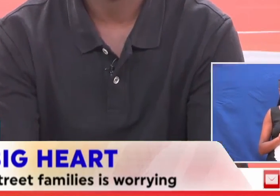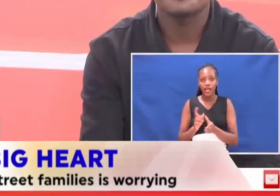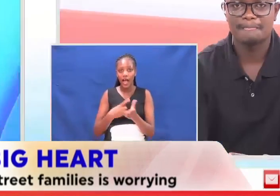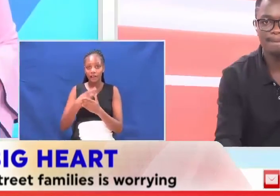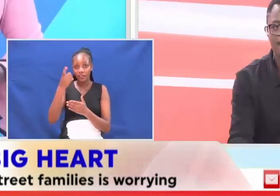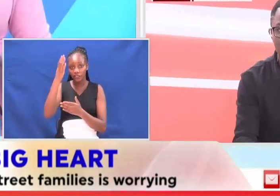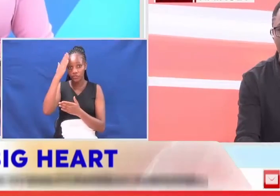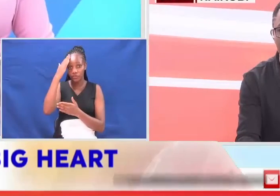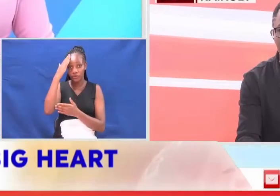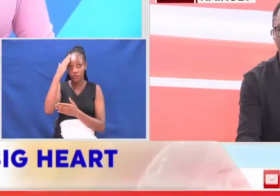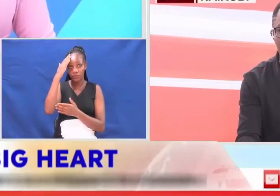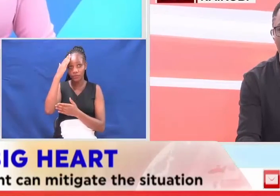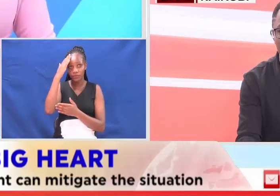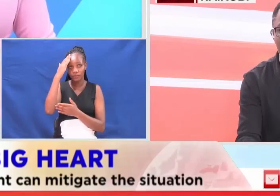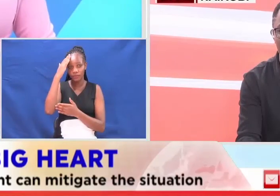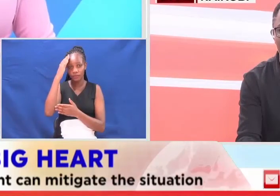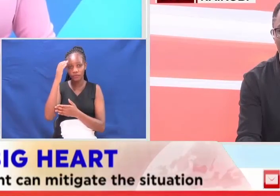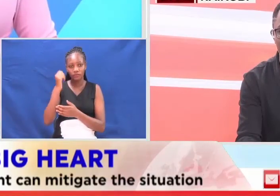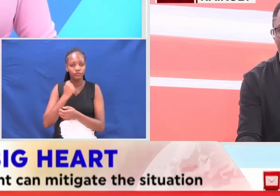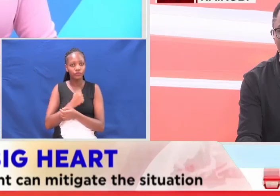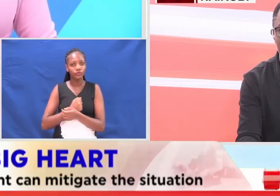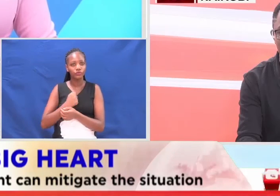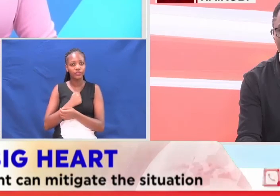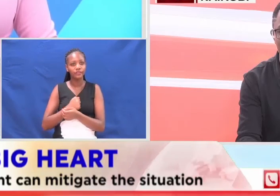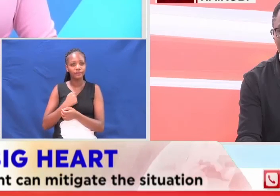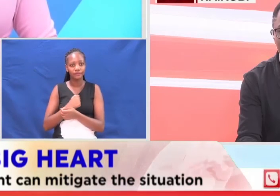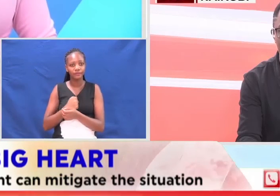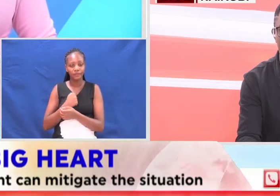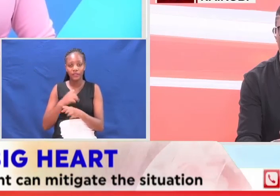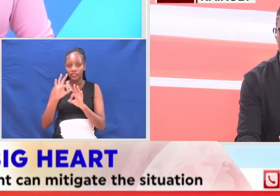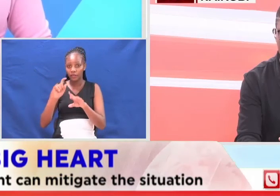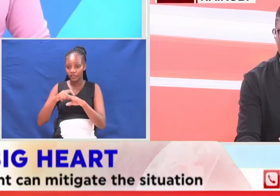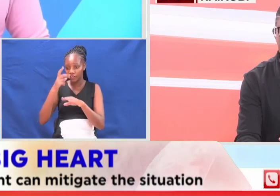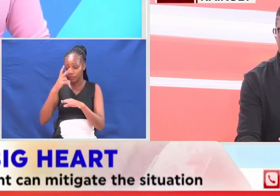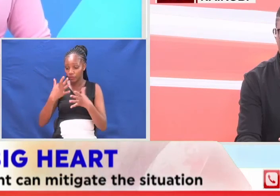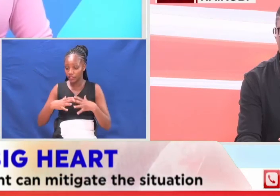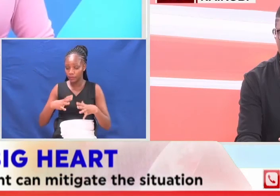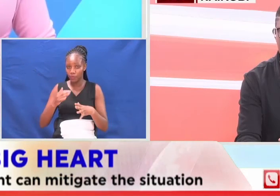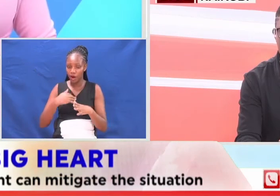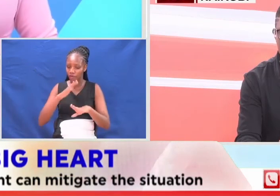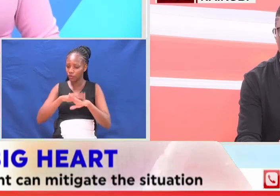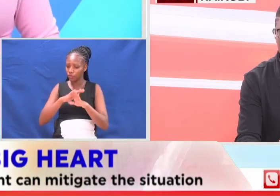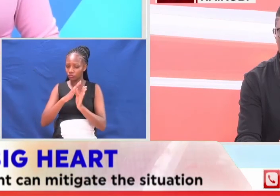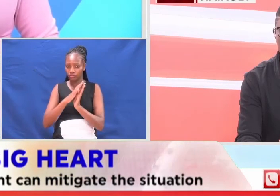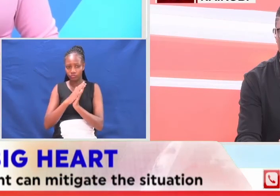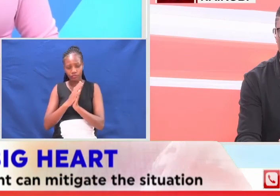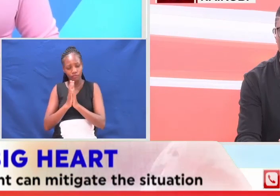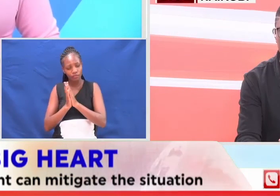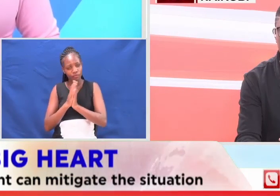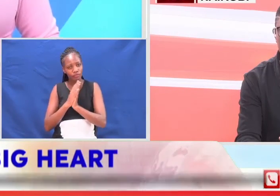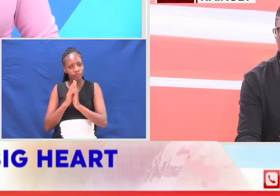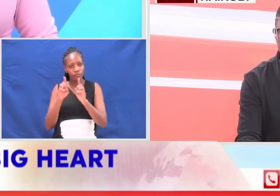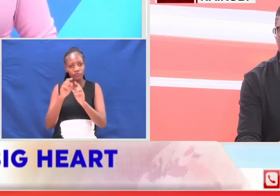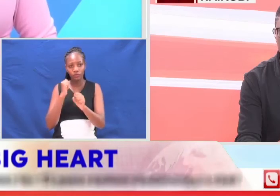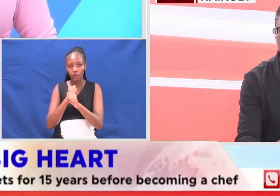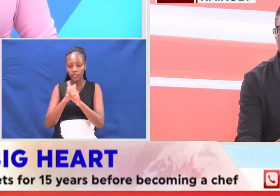when Mwangi was also... Absolutely, she does. And it's really amazing to see people doing, you know, such deeds, you know, in a world where